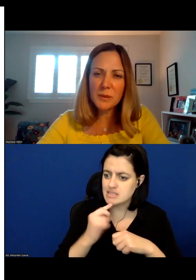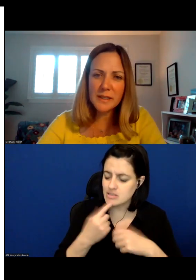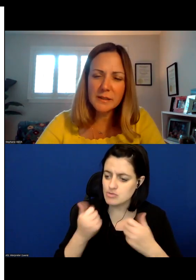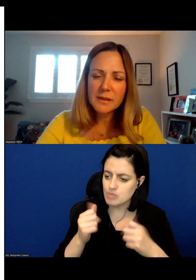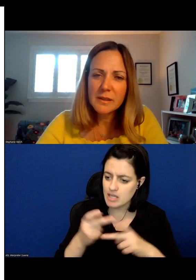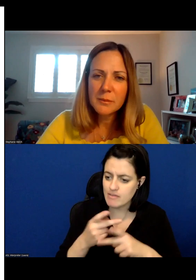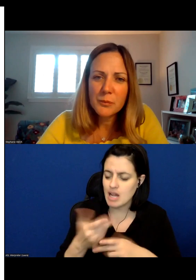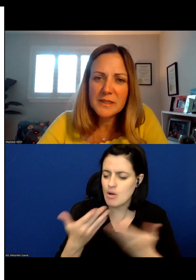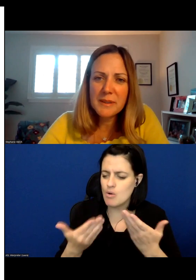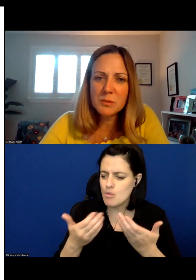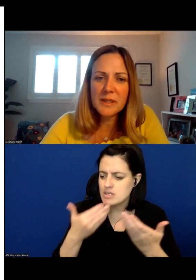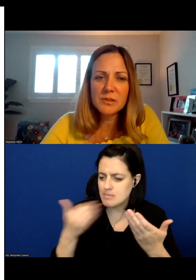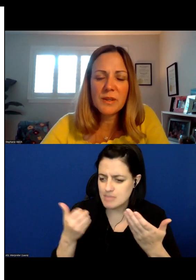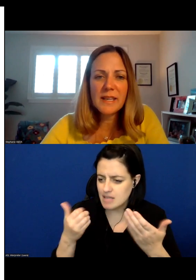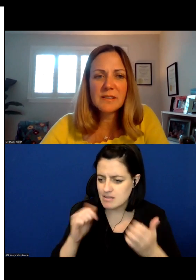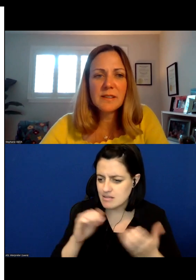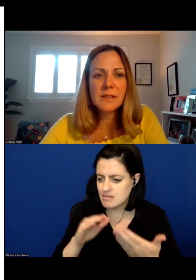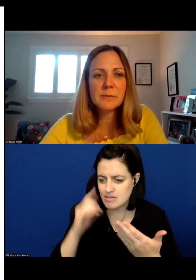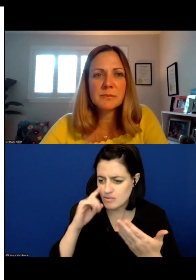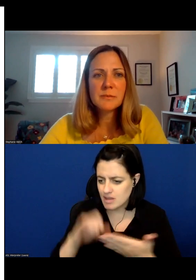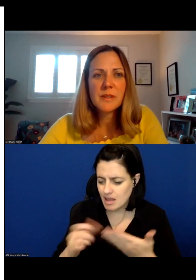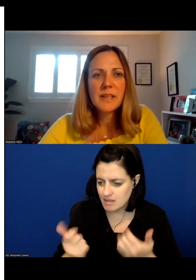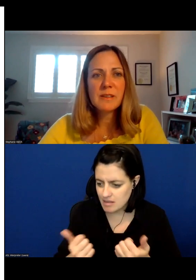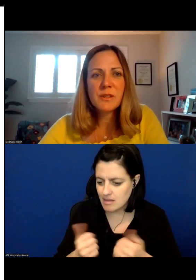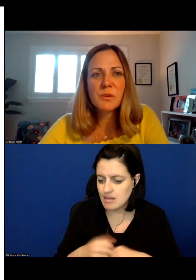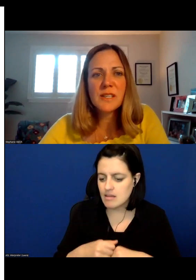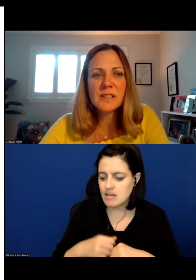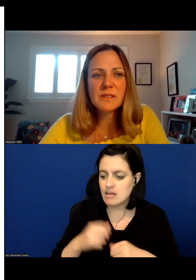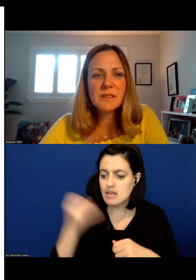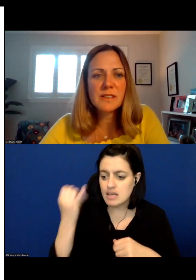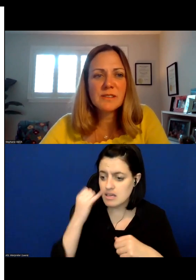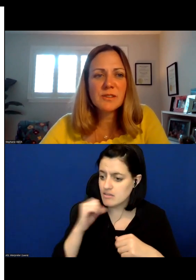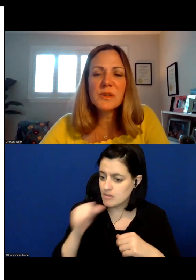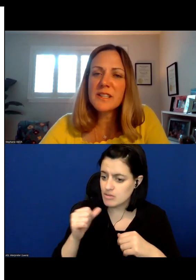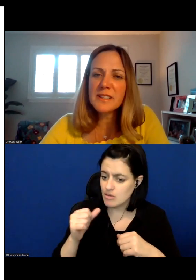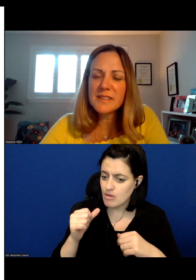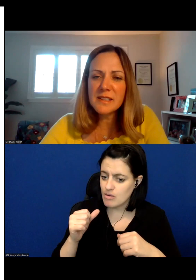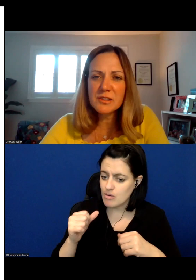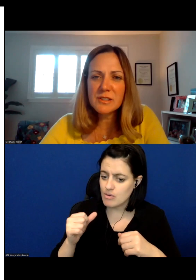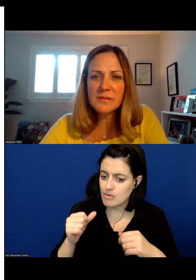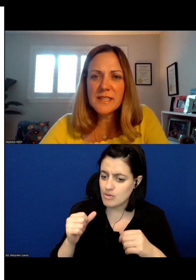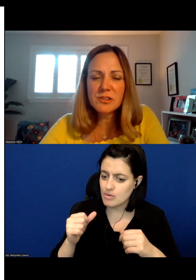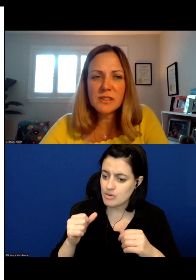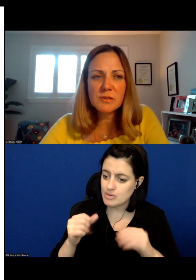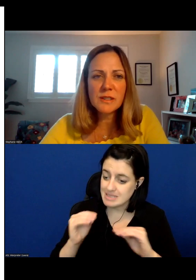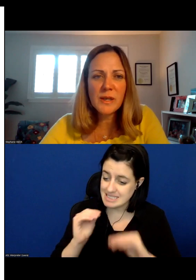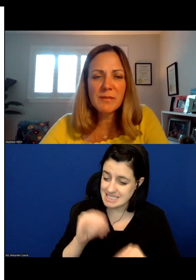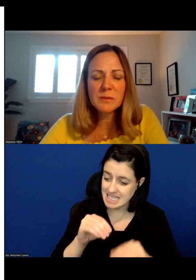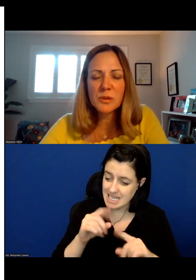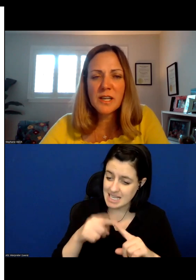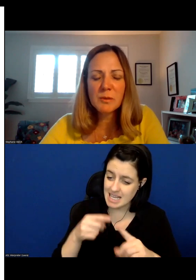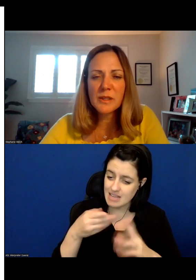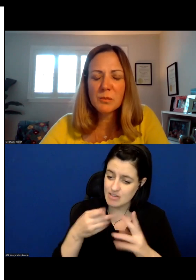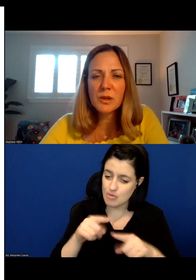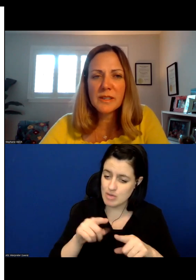the best way to do that. And if we don't get it in this legislative session, then we